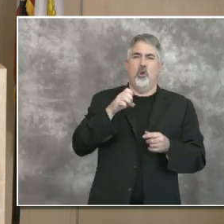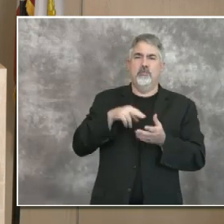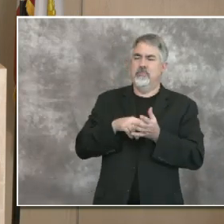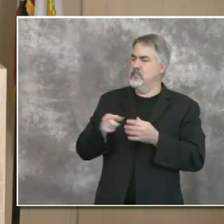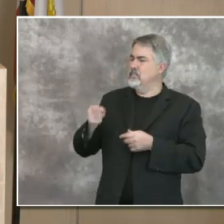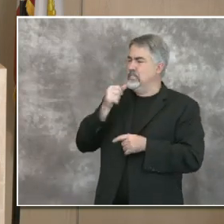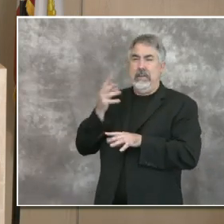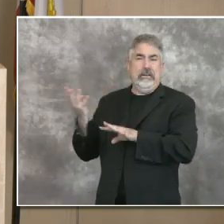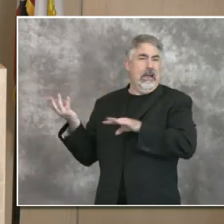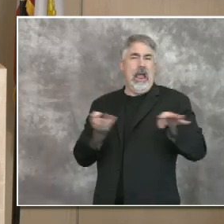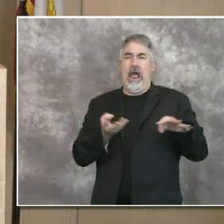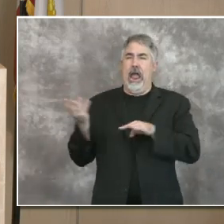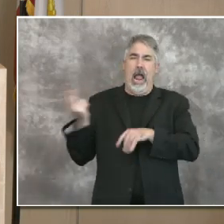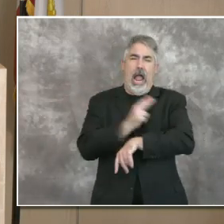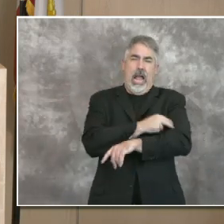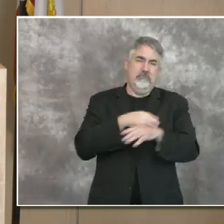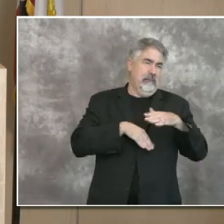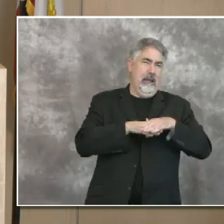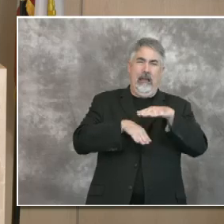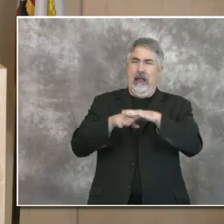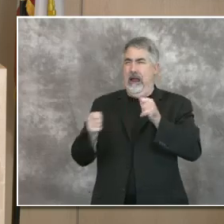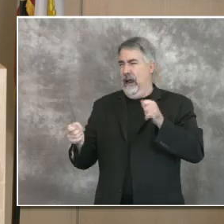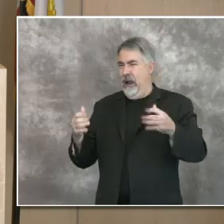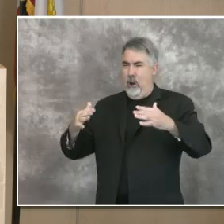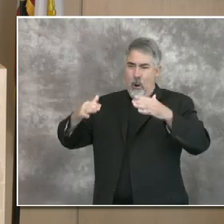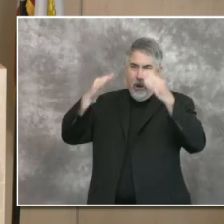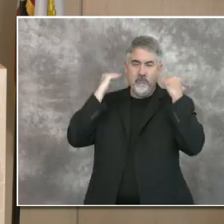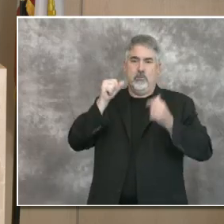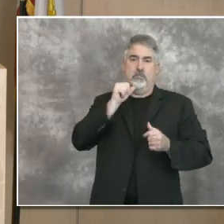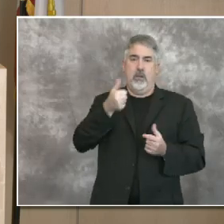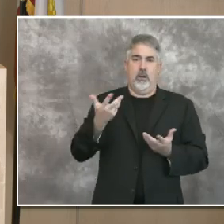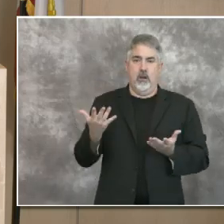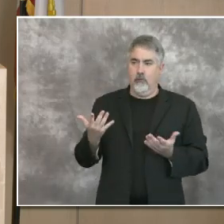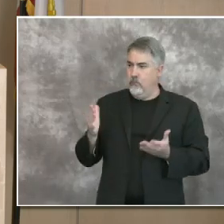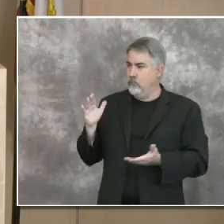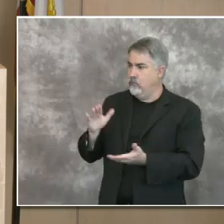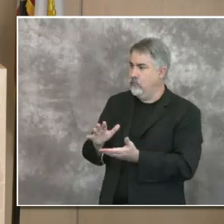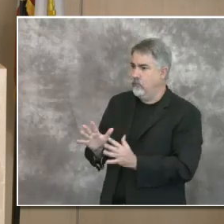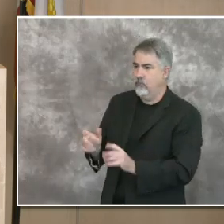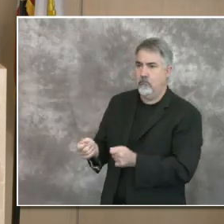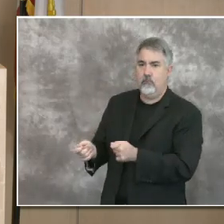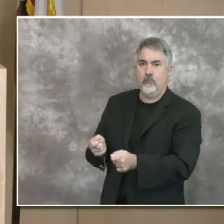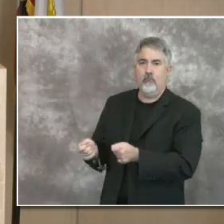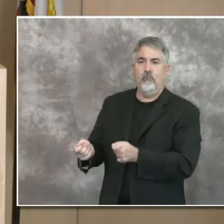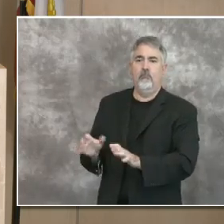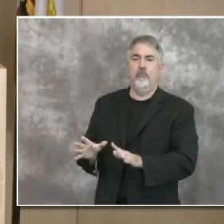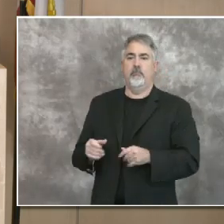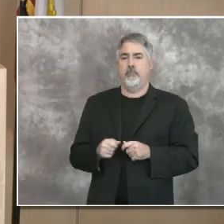or impact, negatively impact our healthcare system. And I see Dr. McDonald wants to provide comment.